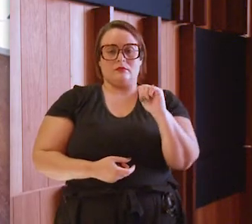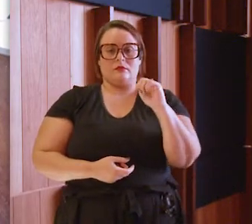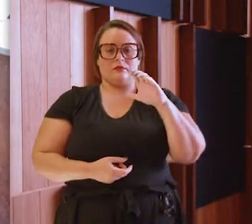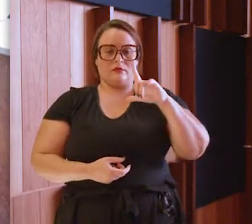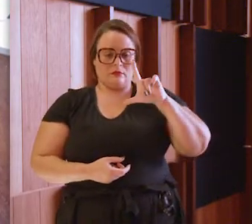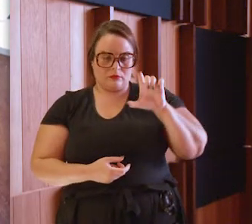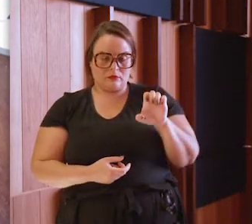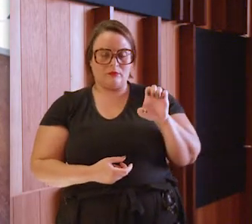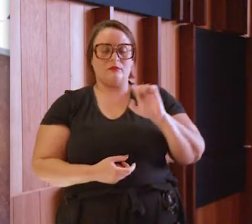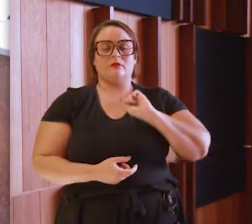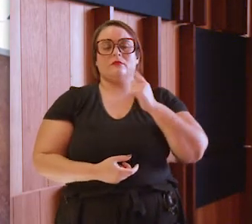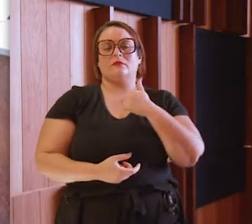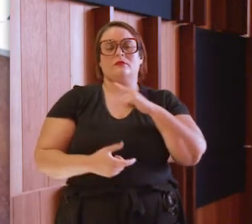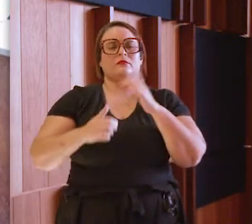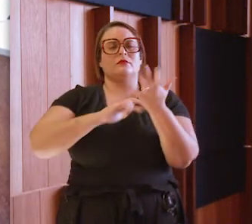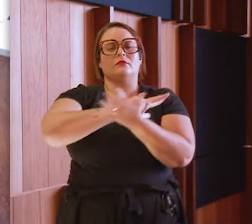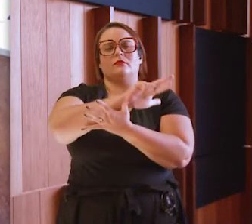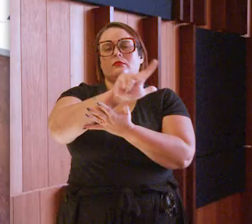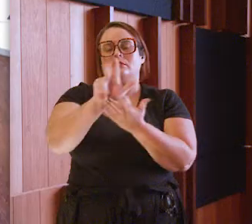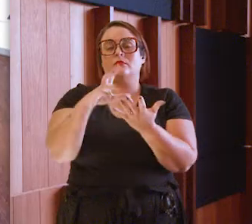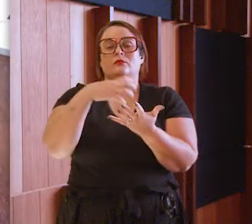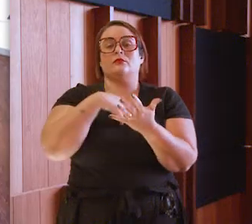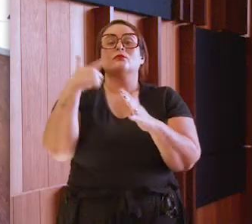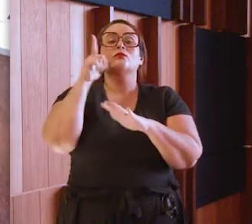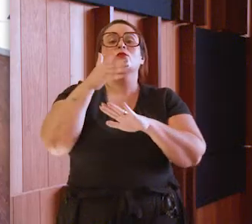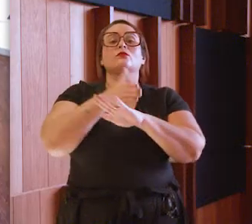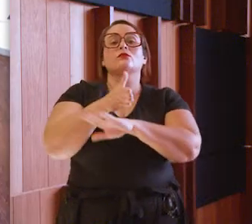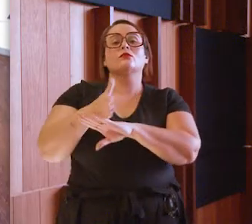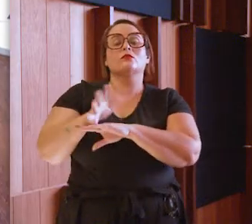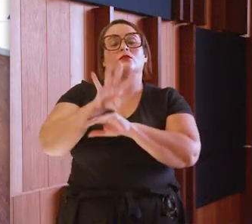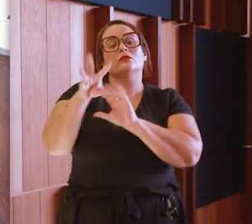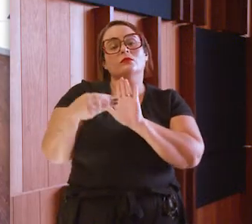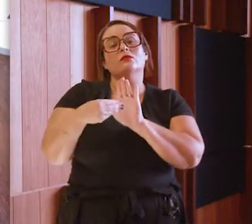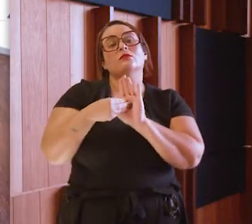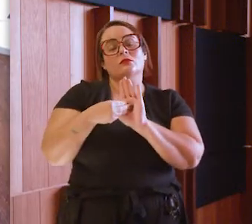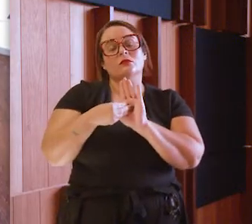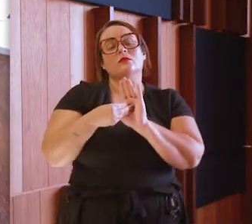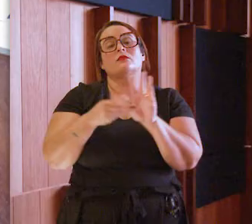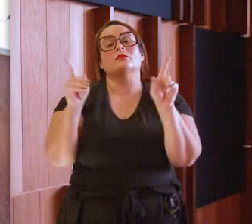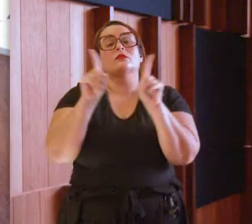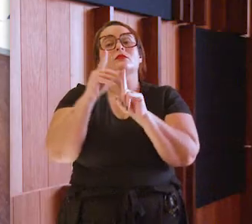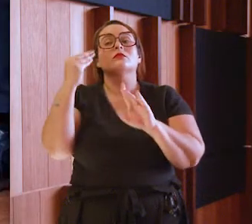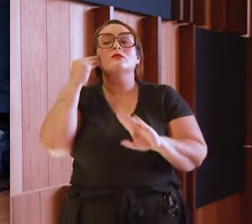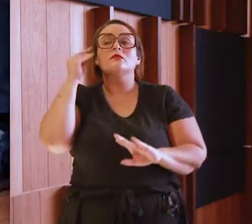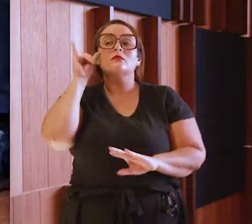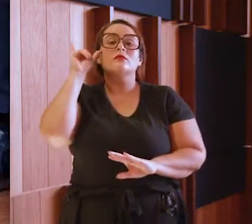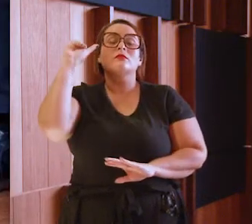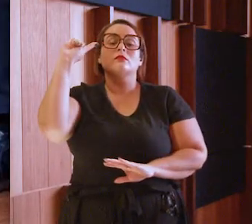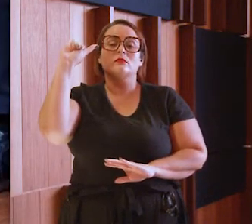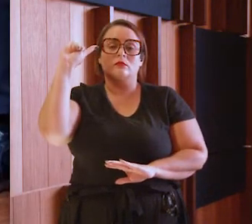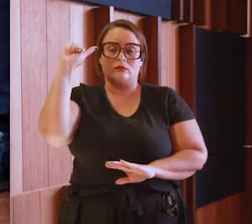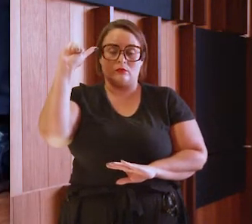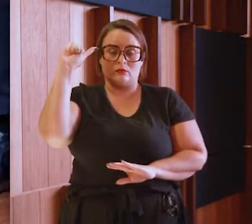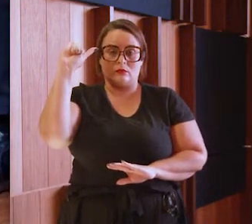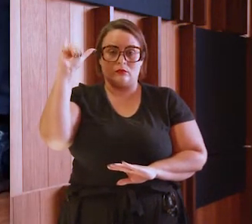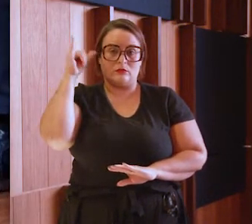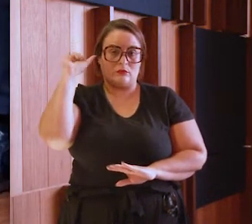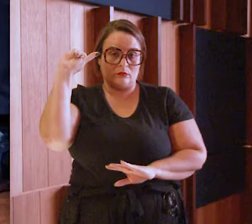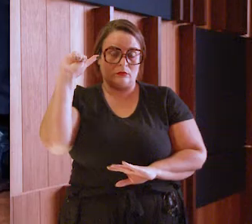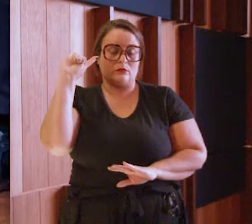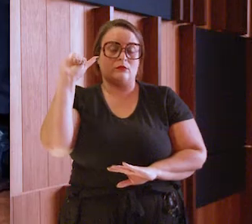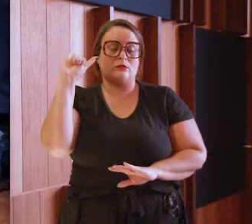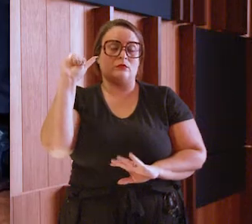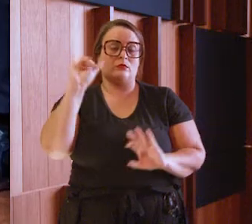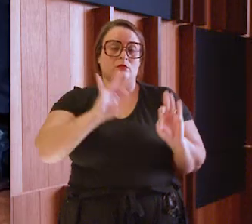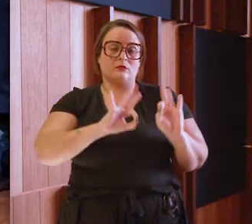accelerate the implementation of transfer prices and avoid post-period transfer pricing adjustments is really important. And then at the same time,